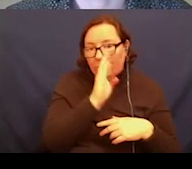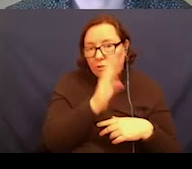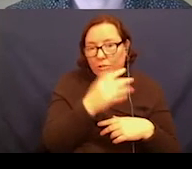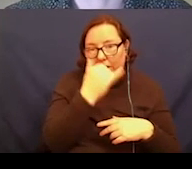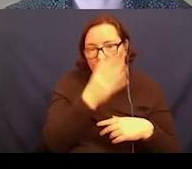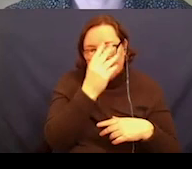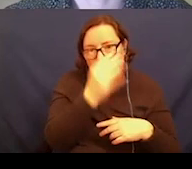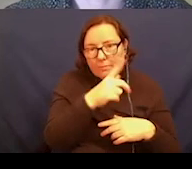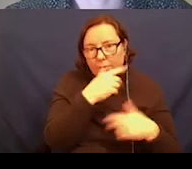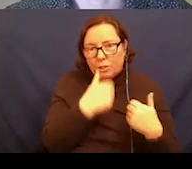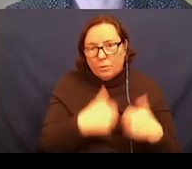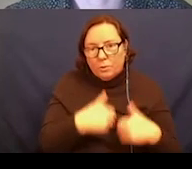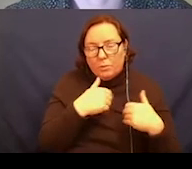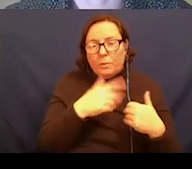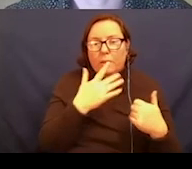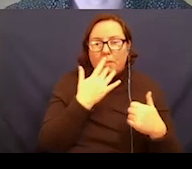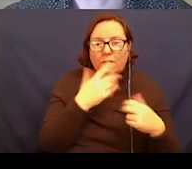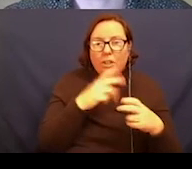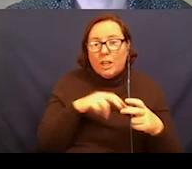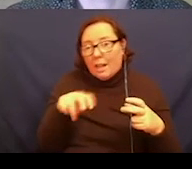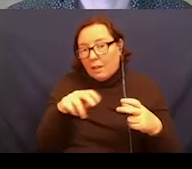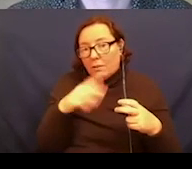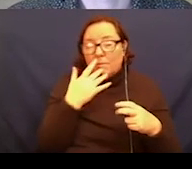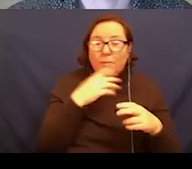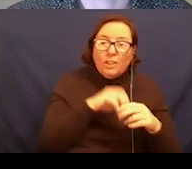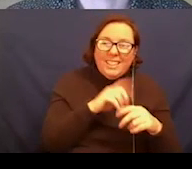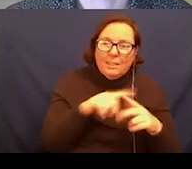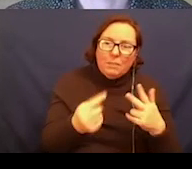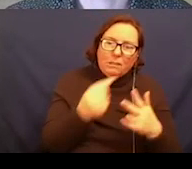Constellation is the program's current electric supplier.